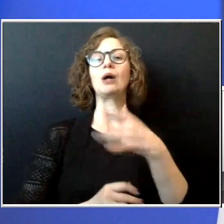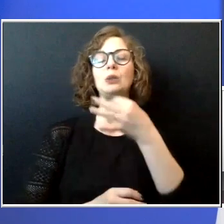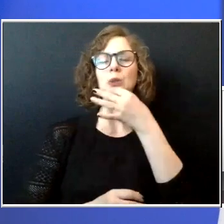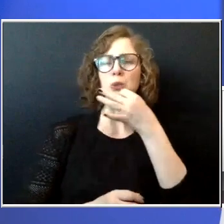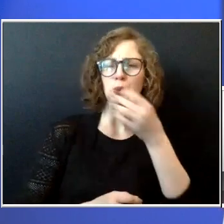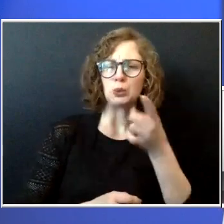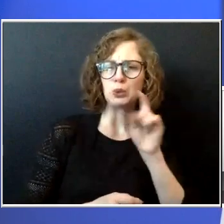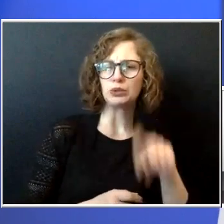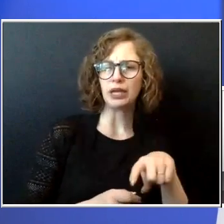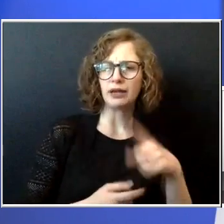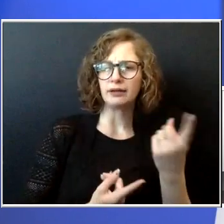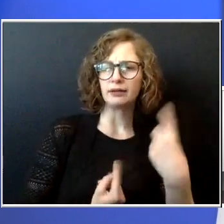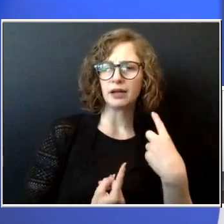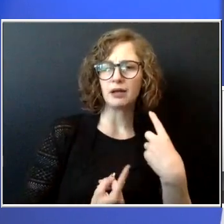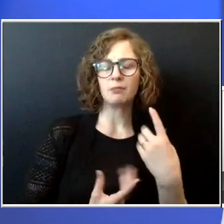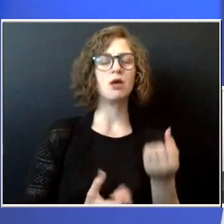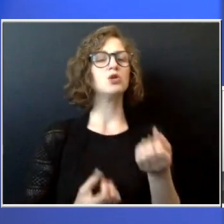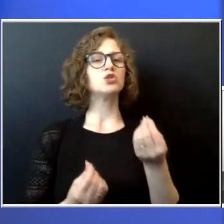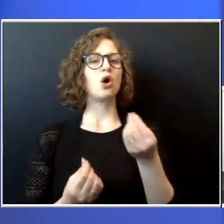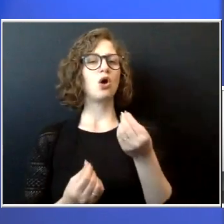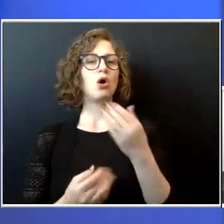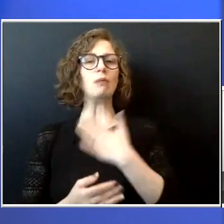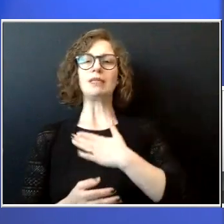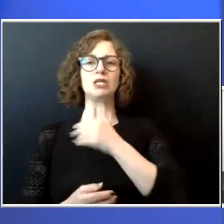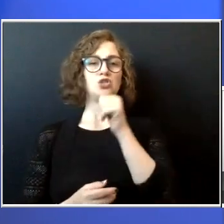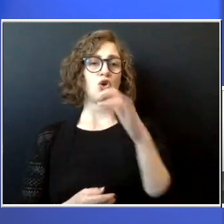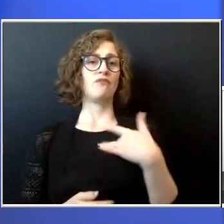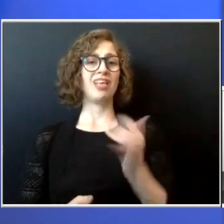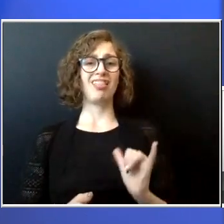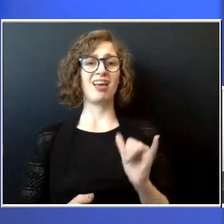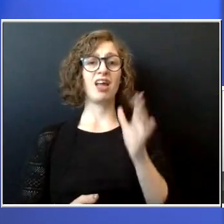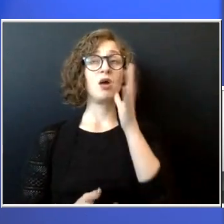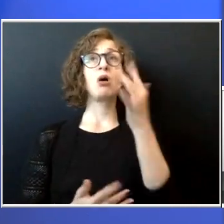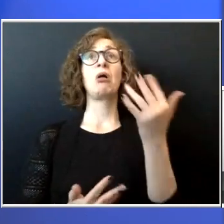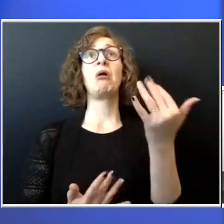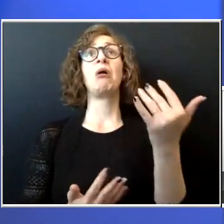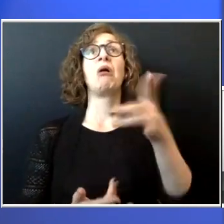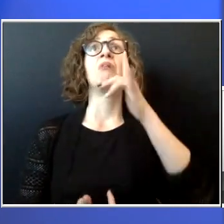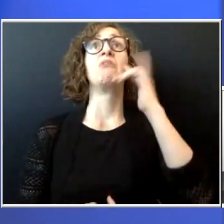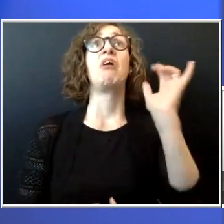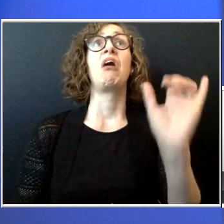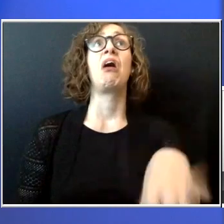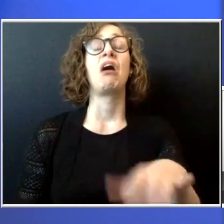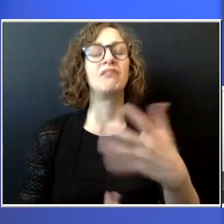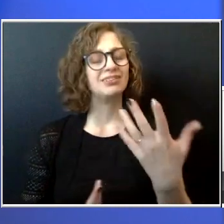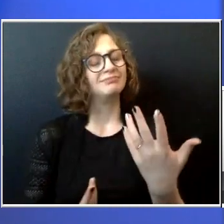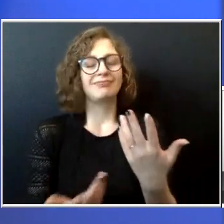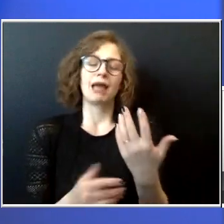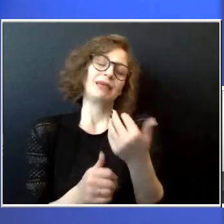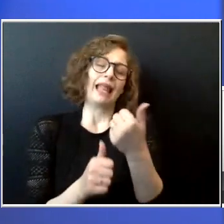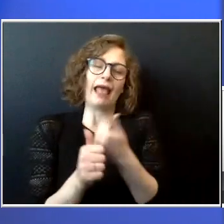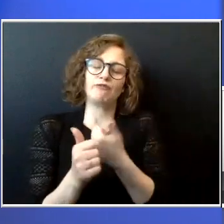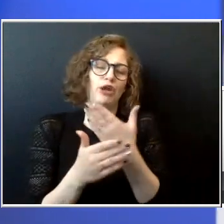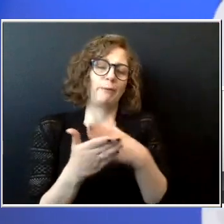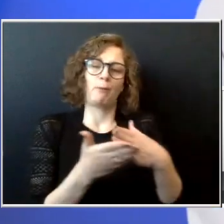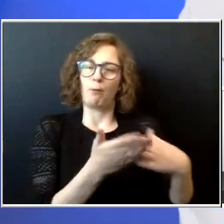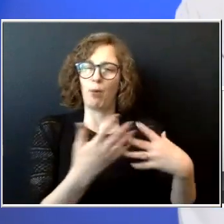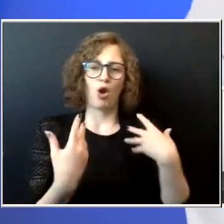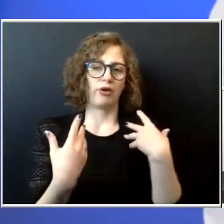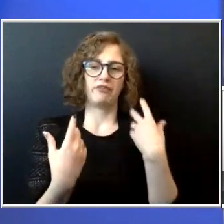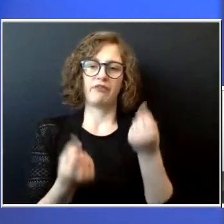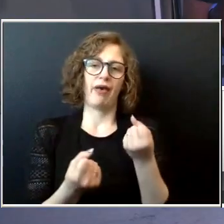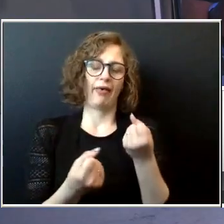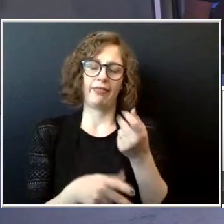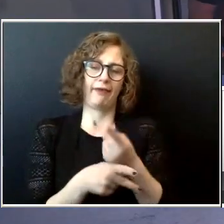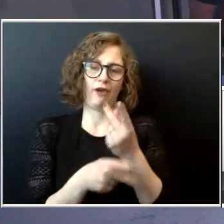wait time hinder you. There's a wait time in every aspect of healthcare now. But yeah, so call us and we're here to guide